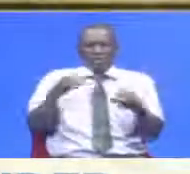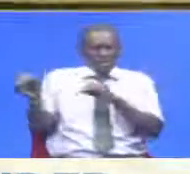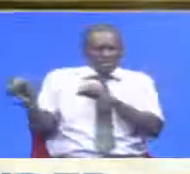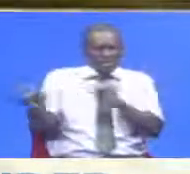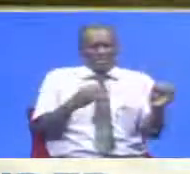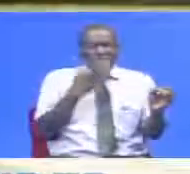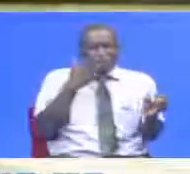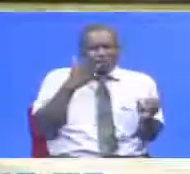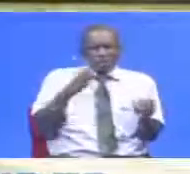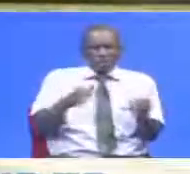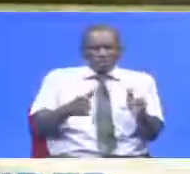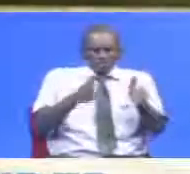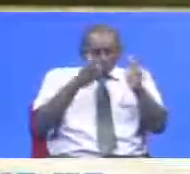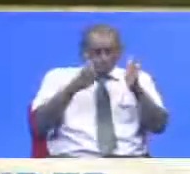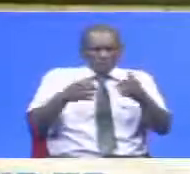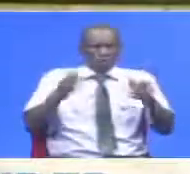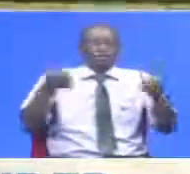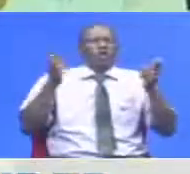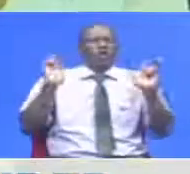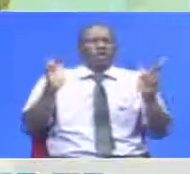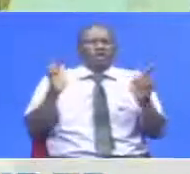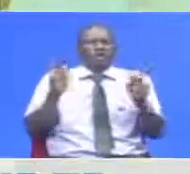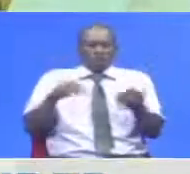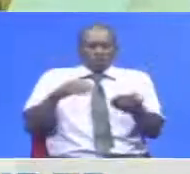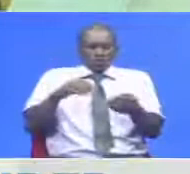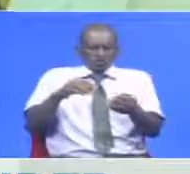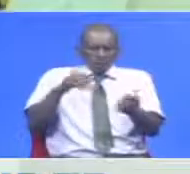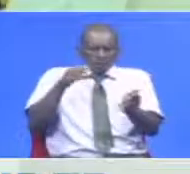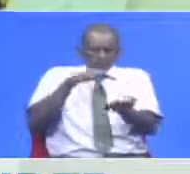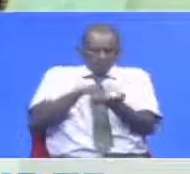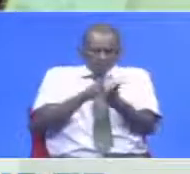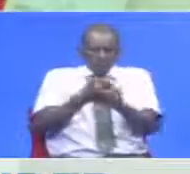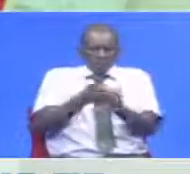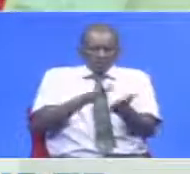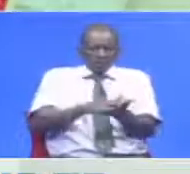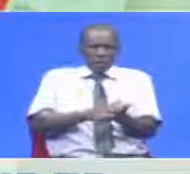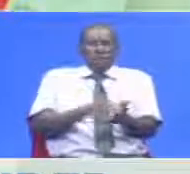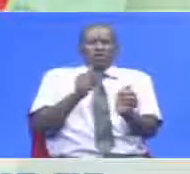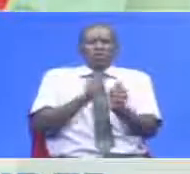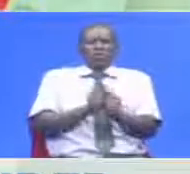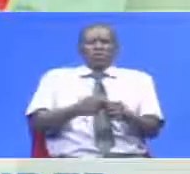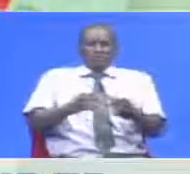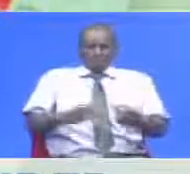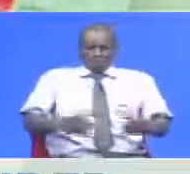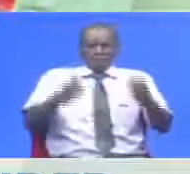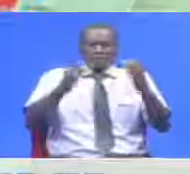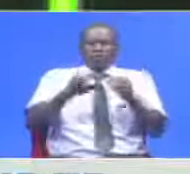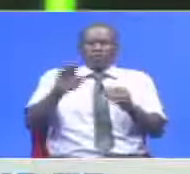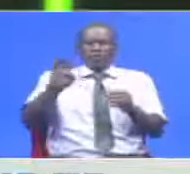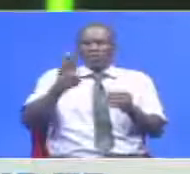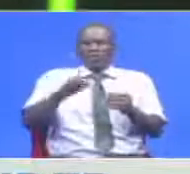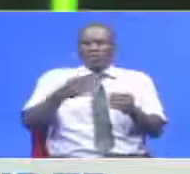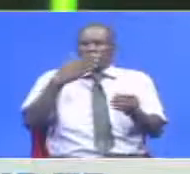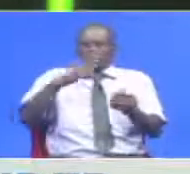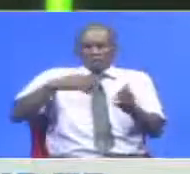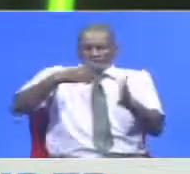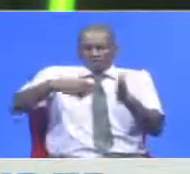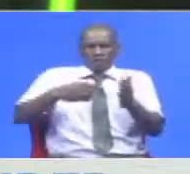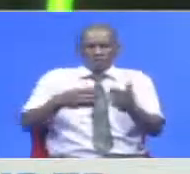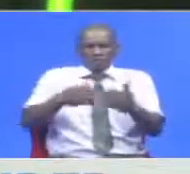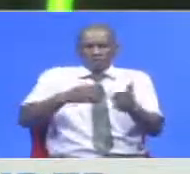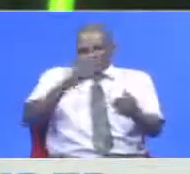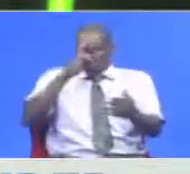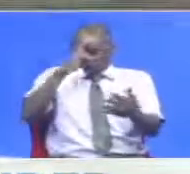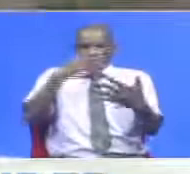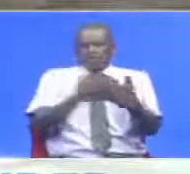to a packed truck for repackaging into bags branded Butali Sugar Mills before the officers raided the area. The alleged